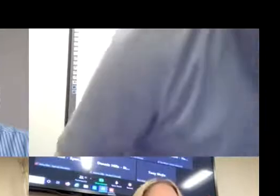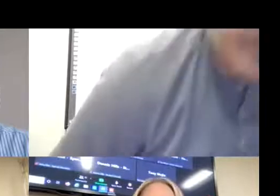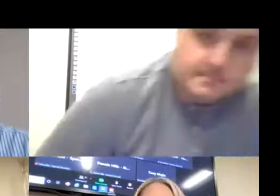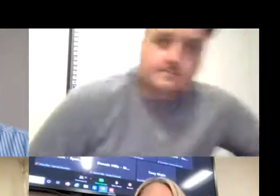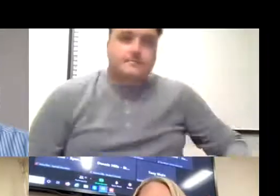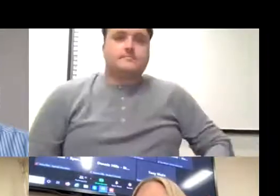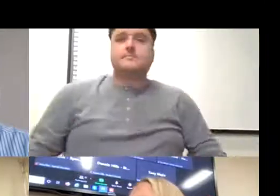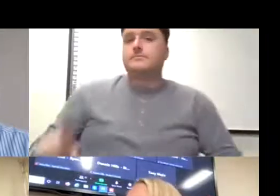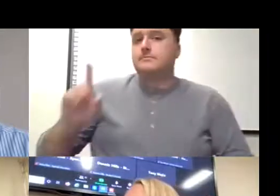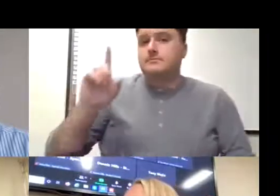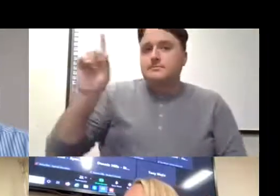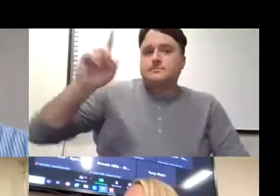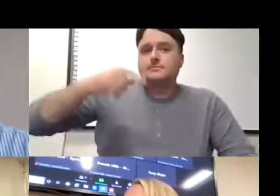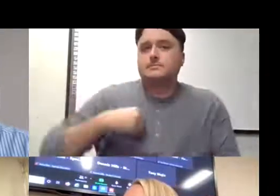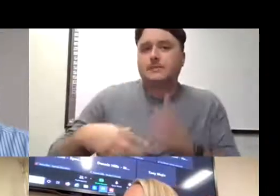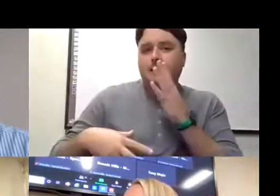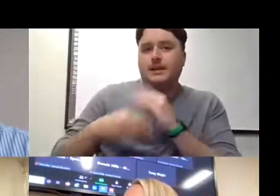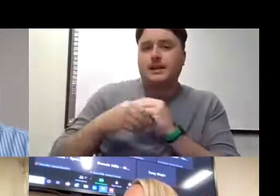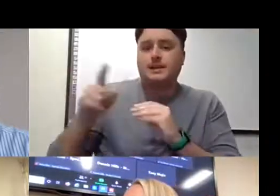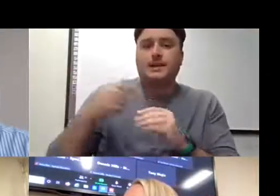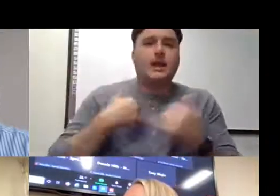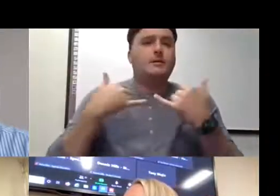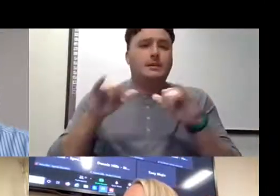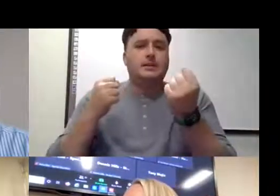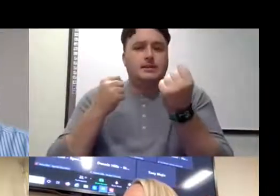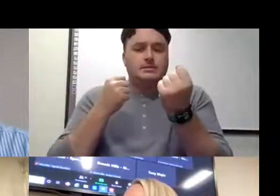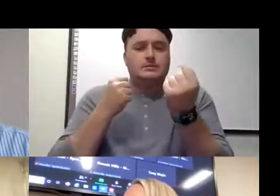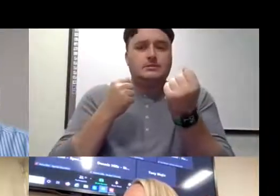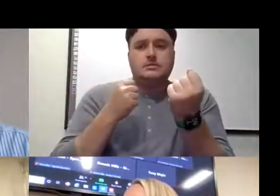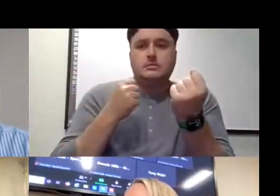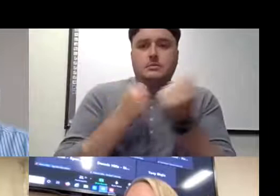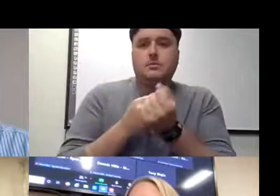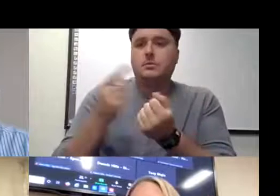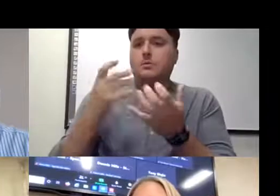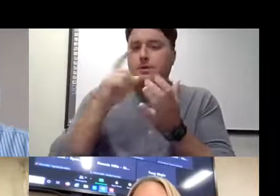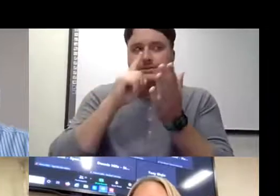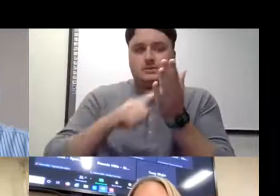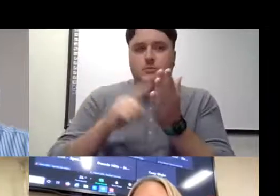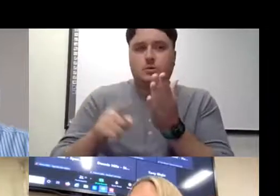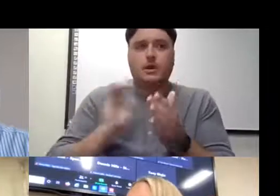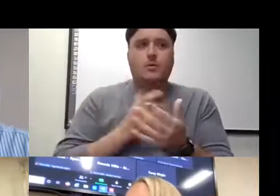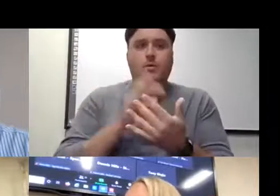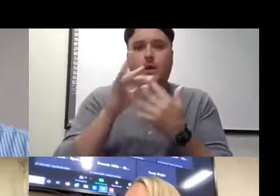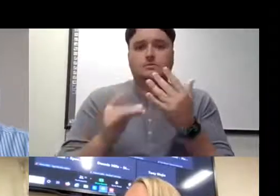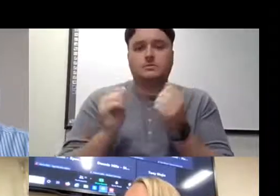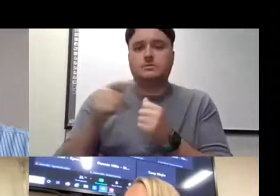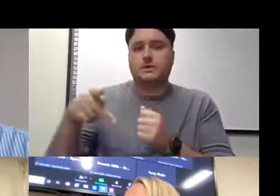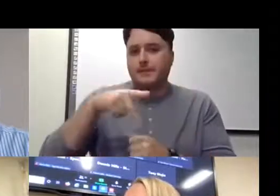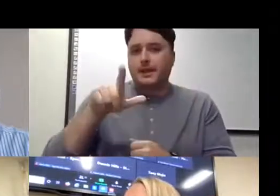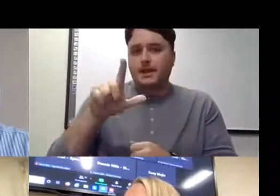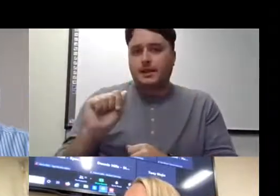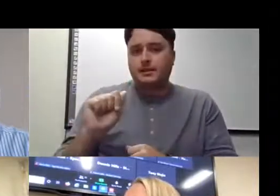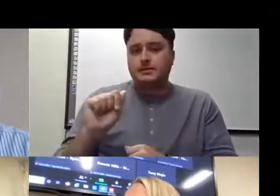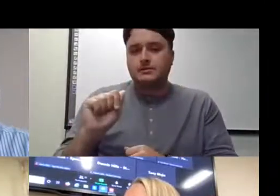I would just add that I'm still in support of continuing to explore our options with PLAs. I do like the